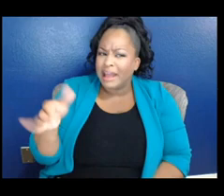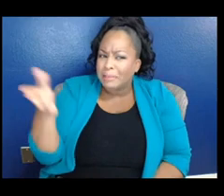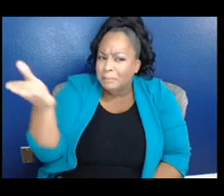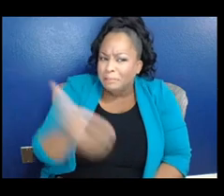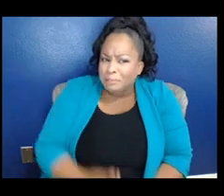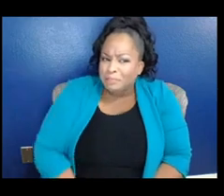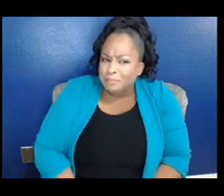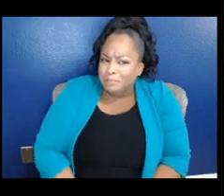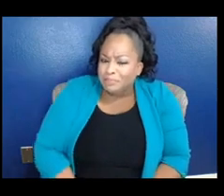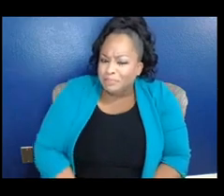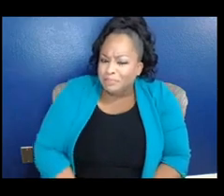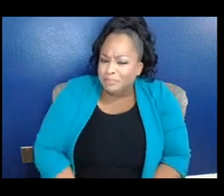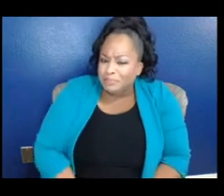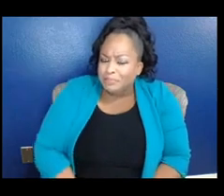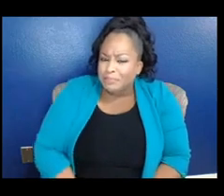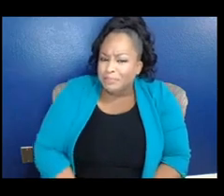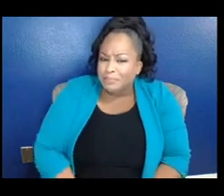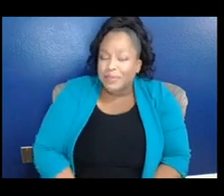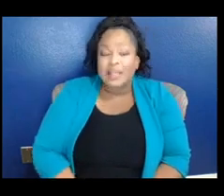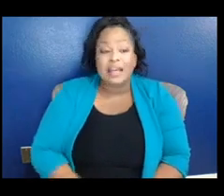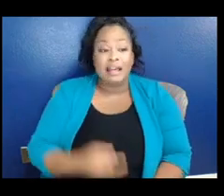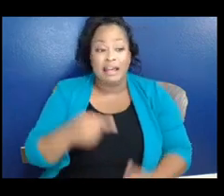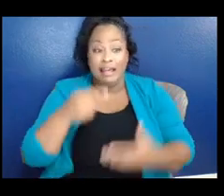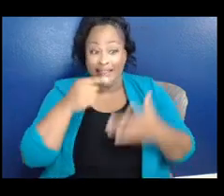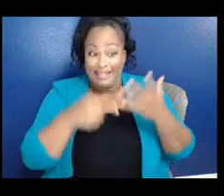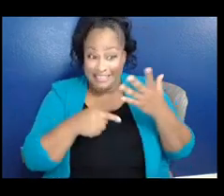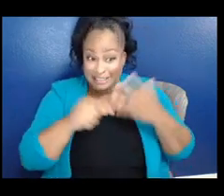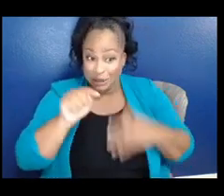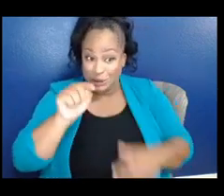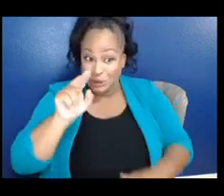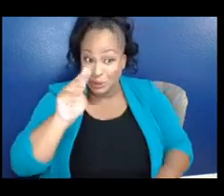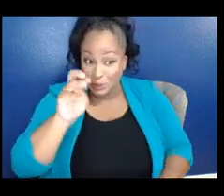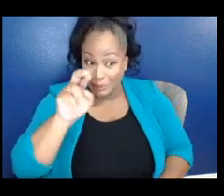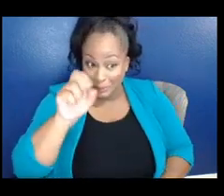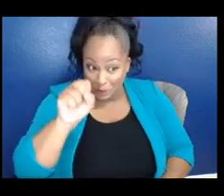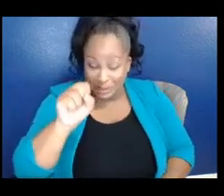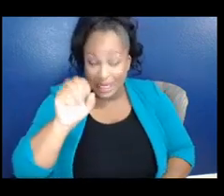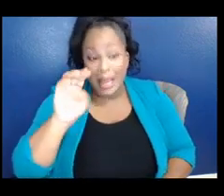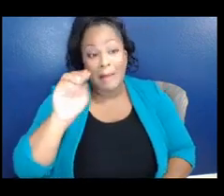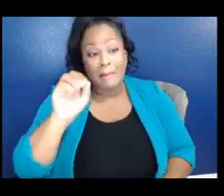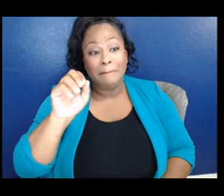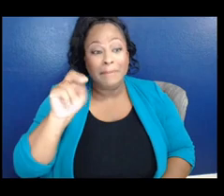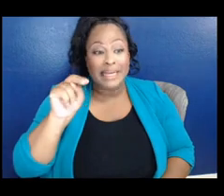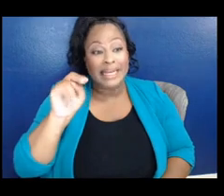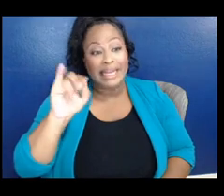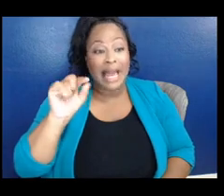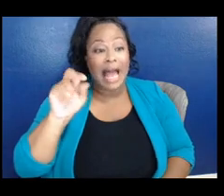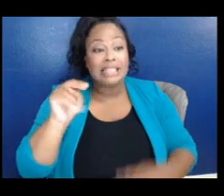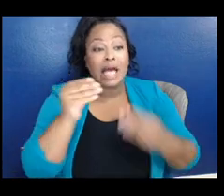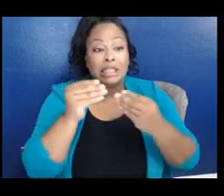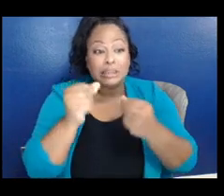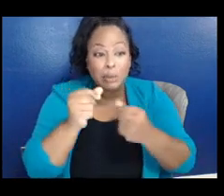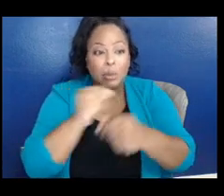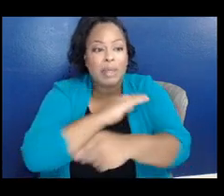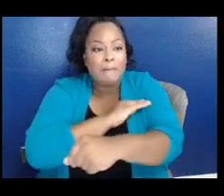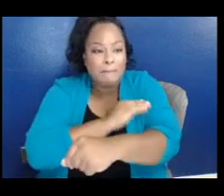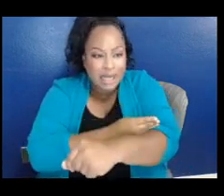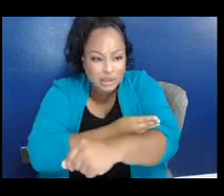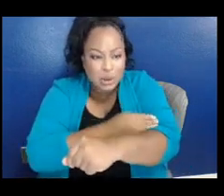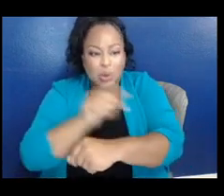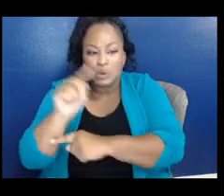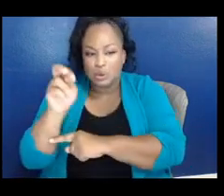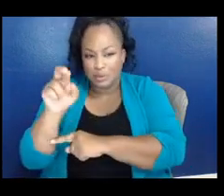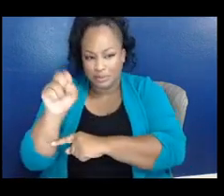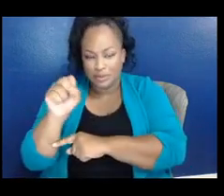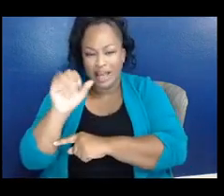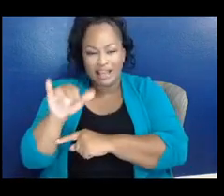looking at here? So these tumors, benign smooth muscle tumors,